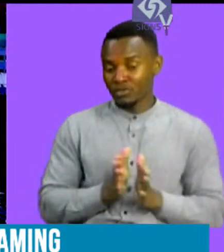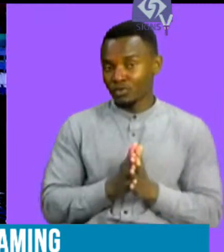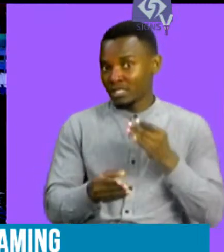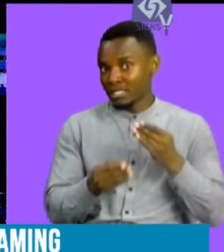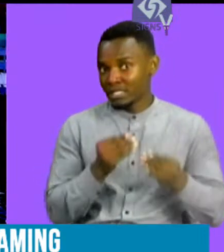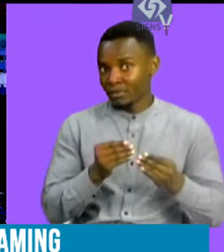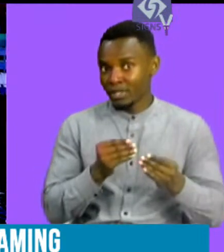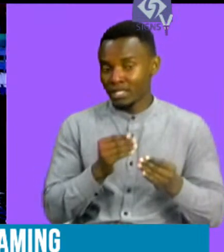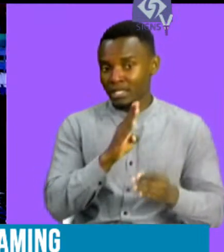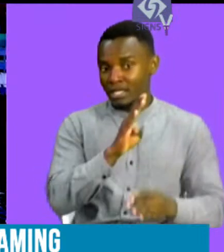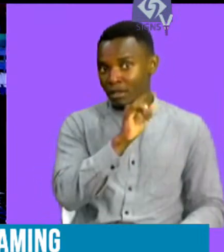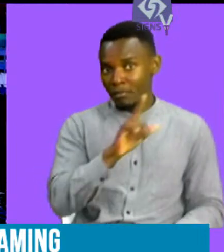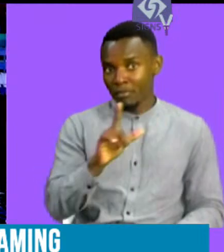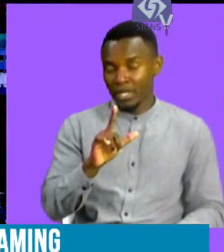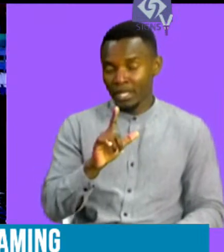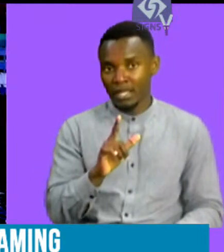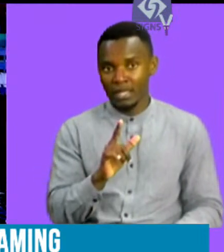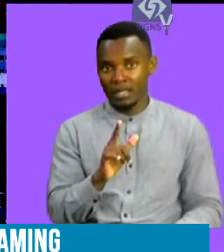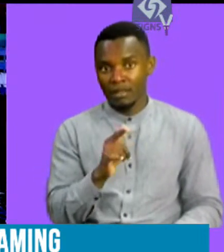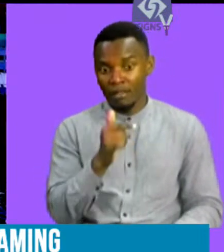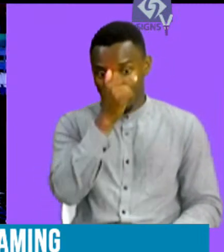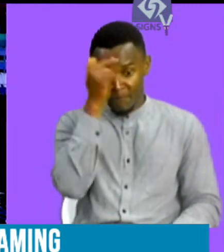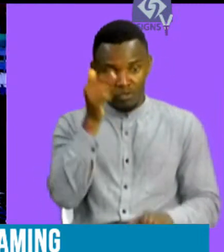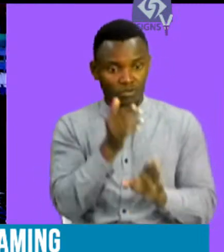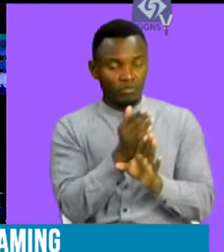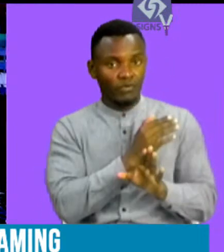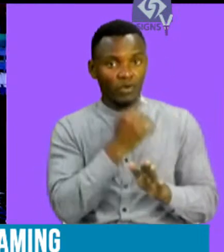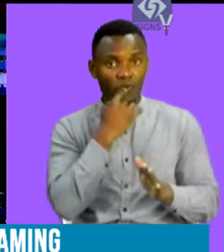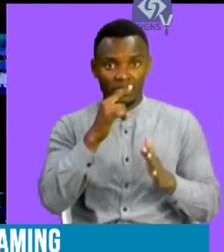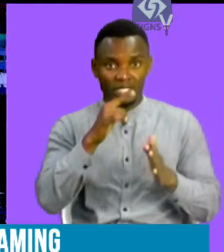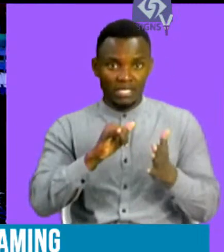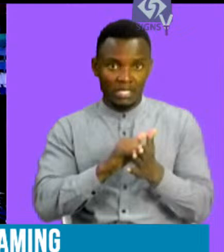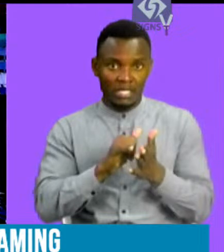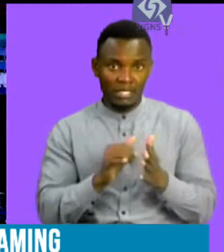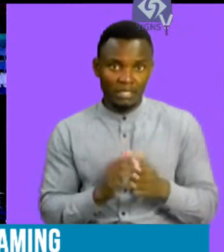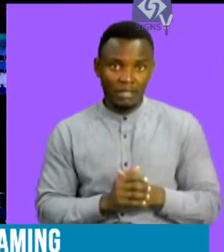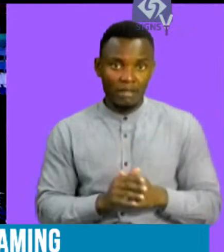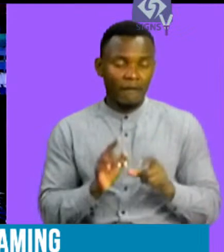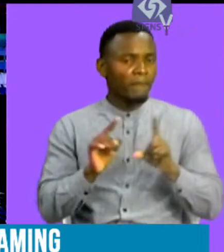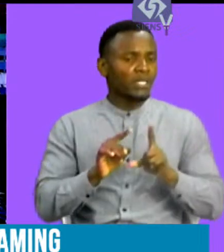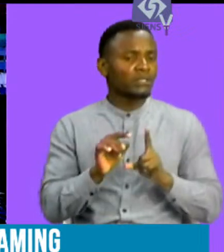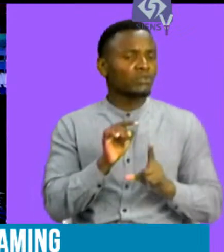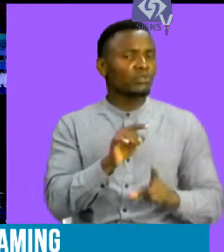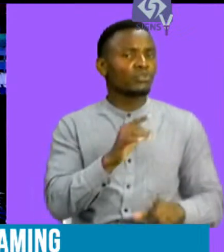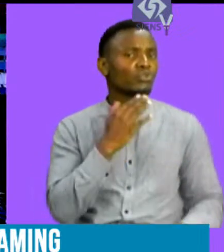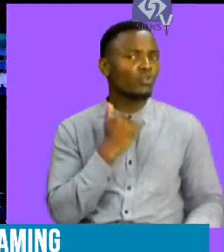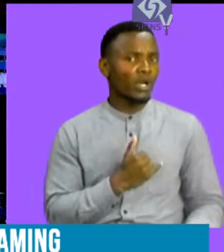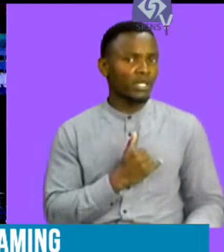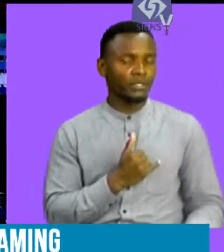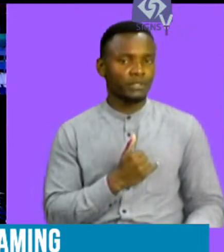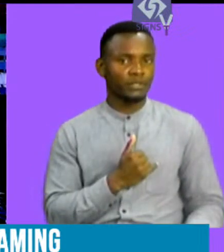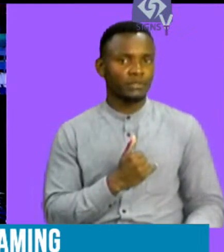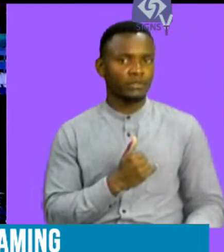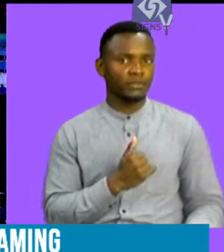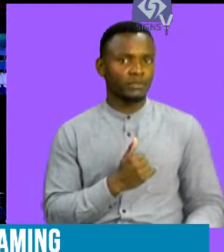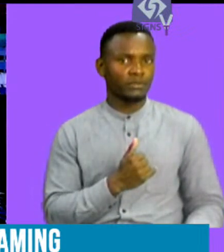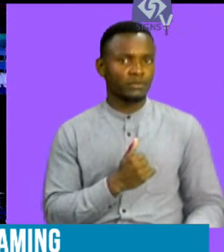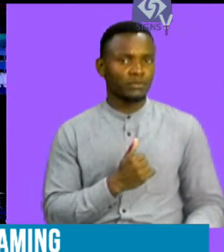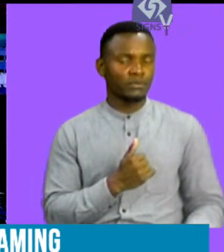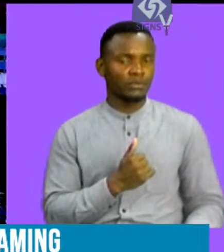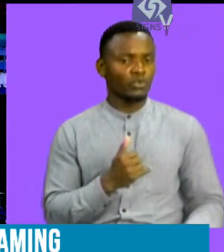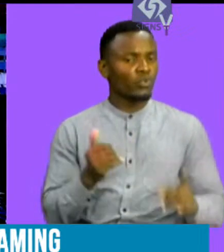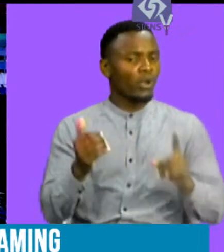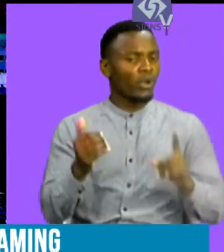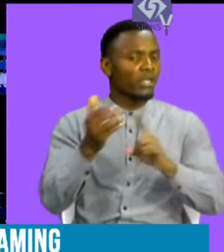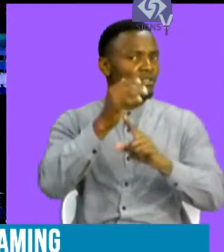act by that time, because we had mentioned that we'll talk about it. But what are some of the things that you are really keen that we